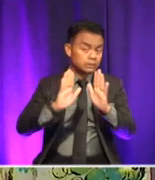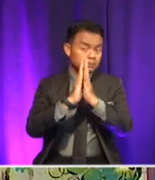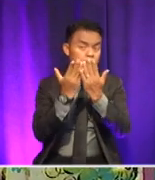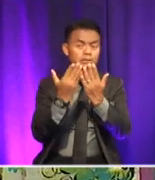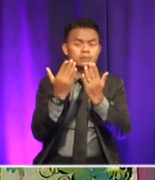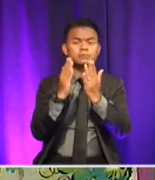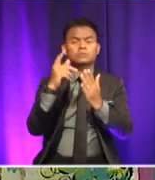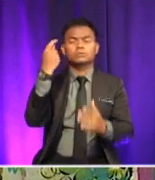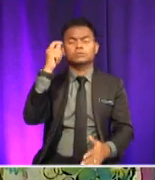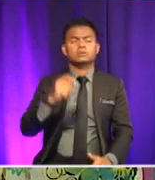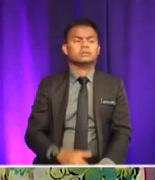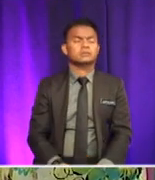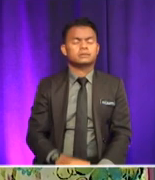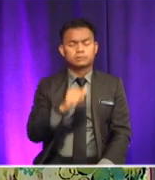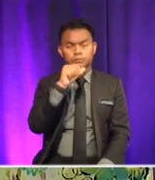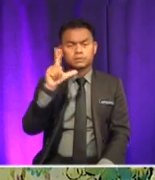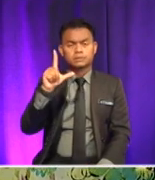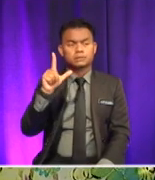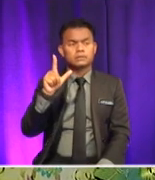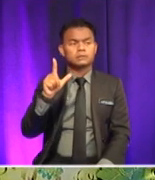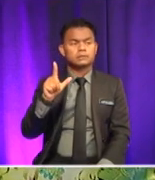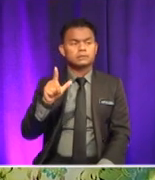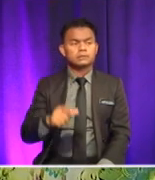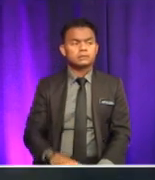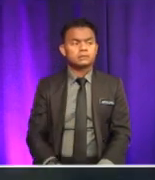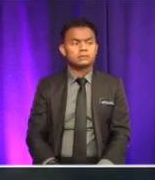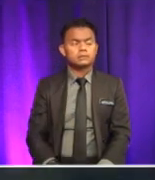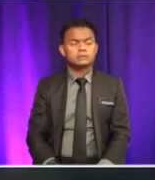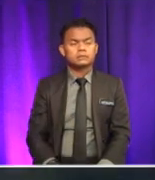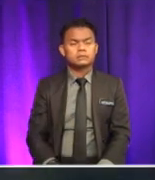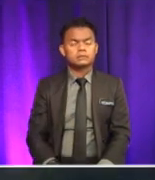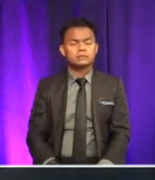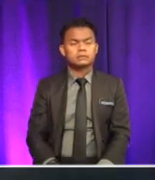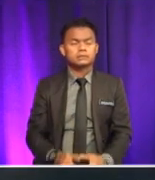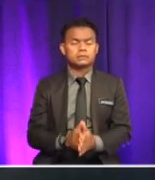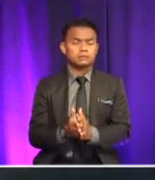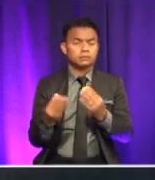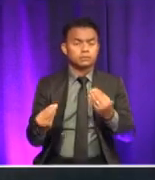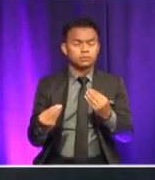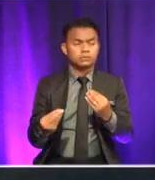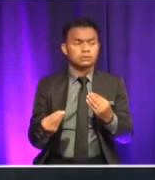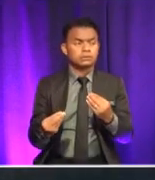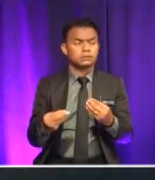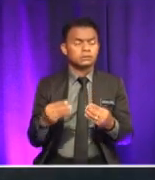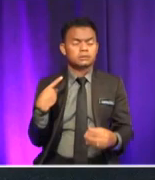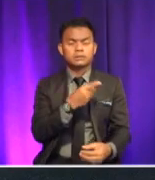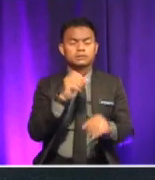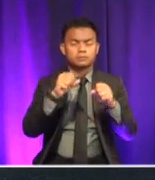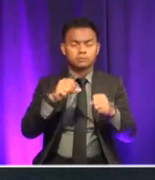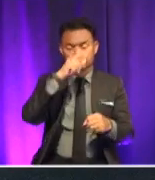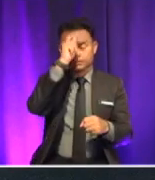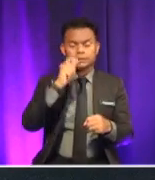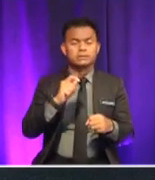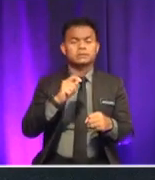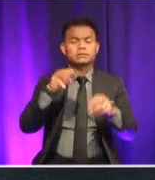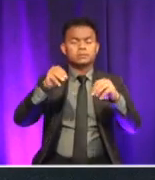longer kesusasteraan Inggeris answer. Yeah. And right. Maybe we could also ask another pupil. Yep. Based on their answers